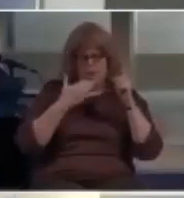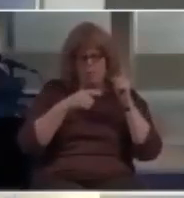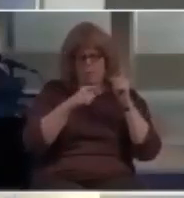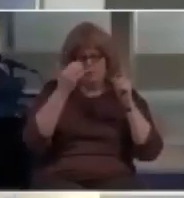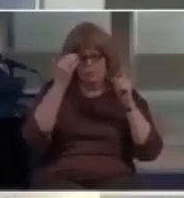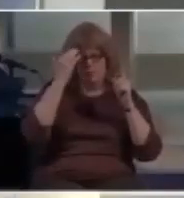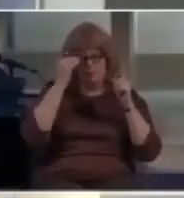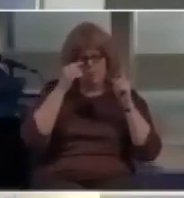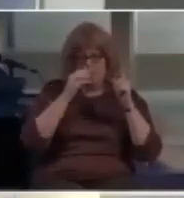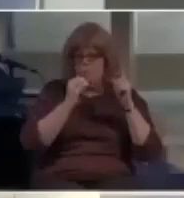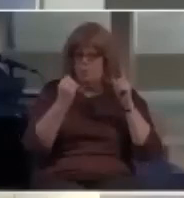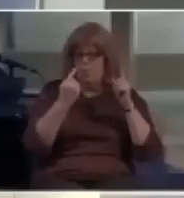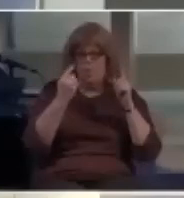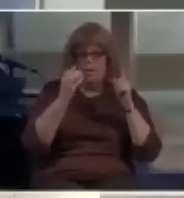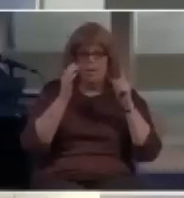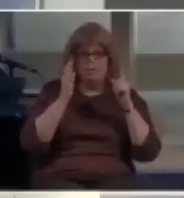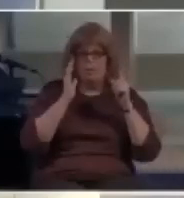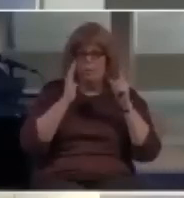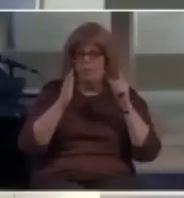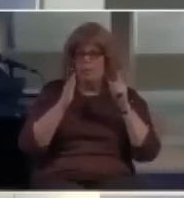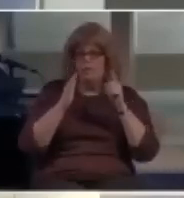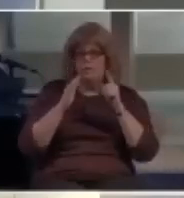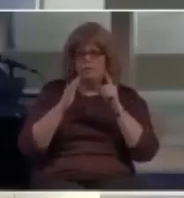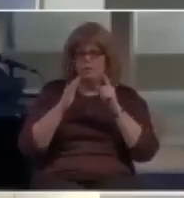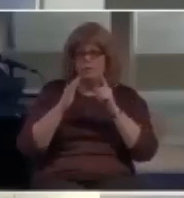I want you to know that no one is going to go